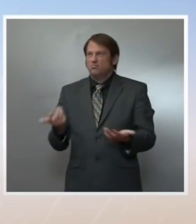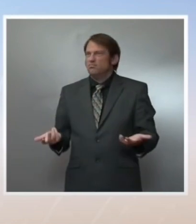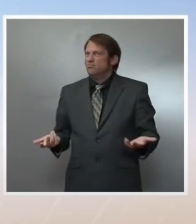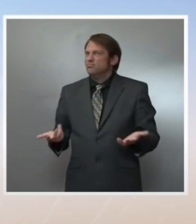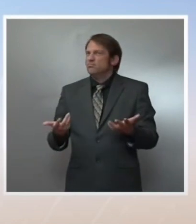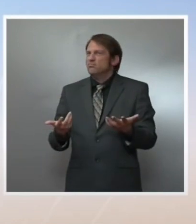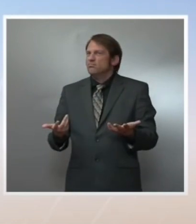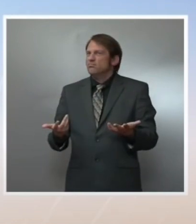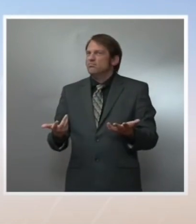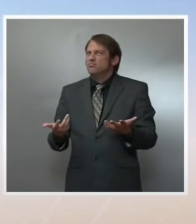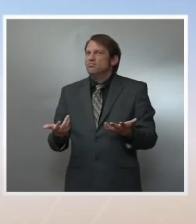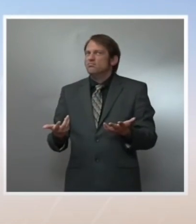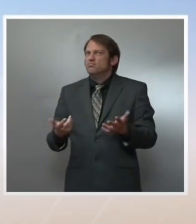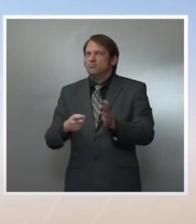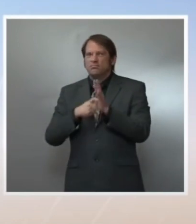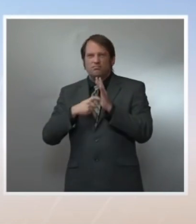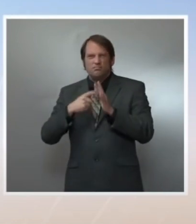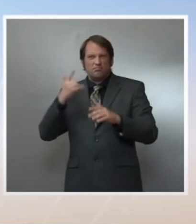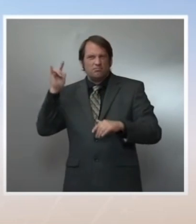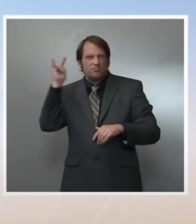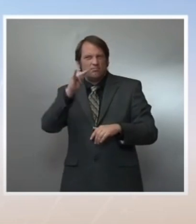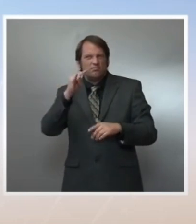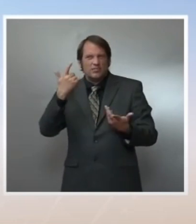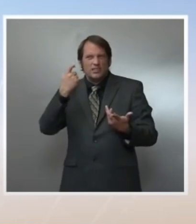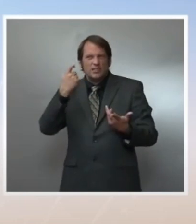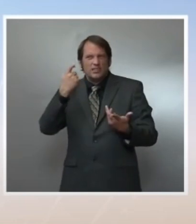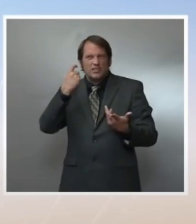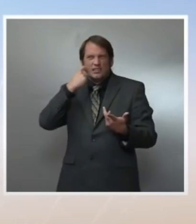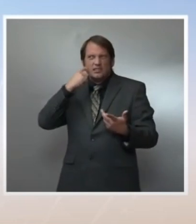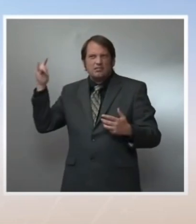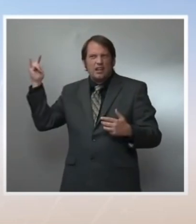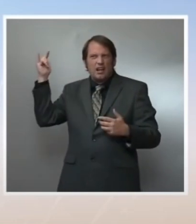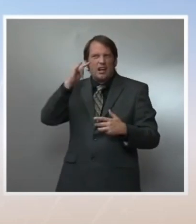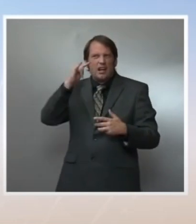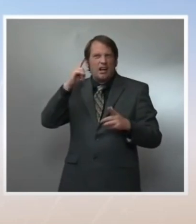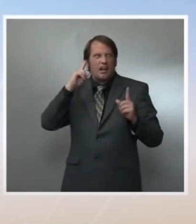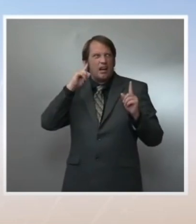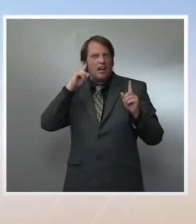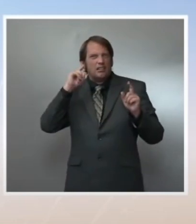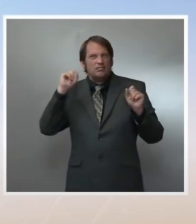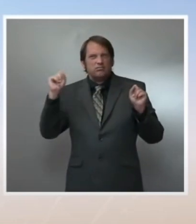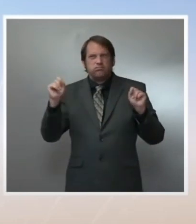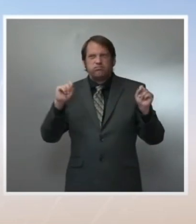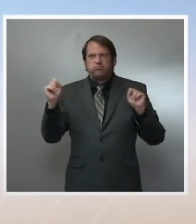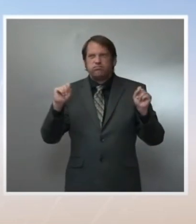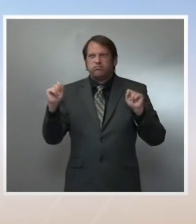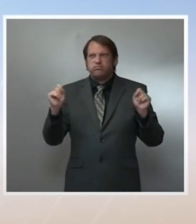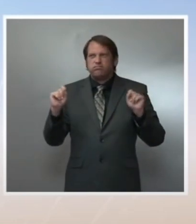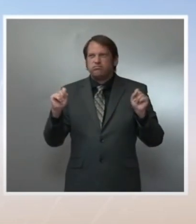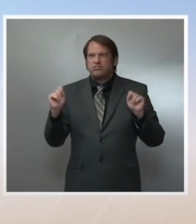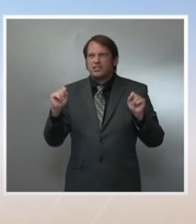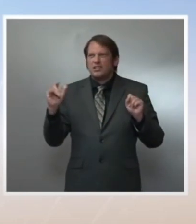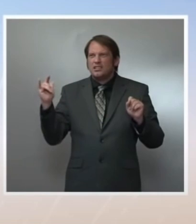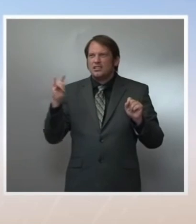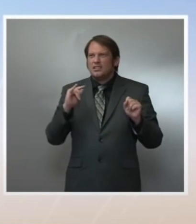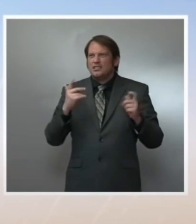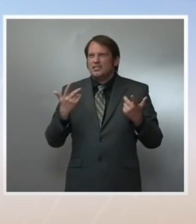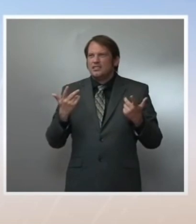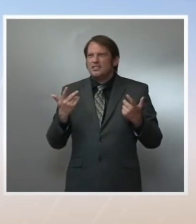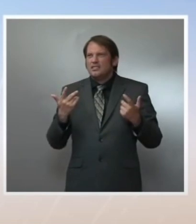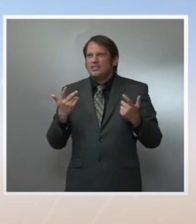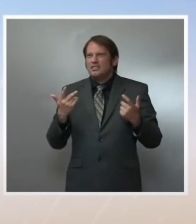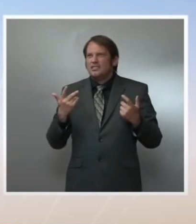wow. There is a plane right overhead, just for anyone tuning in online. The American